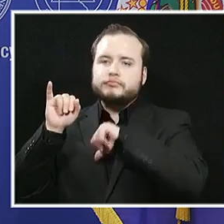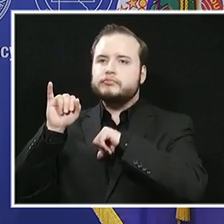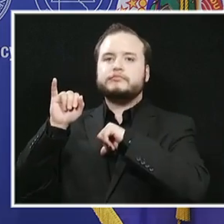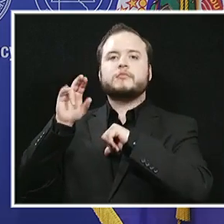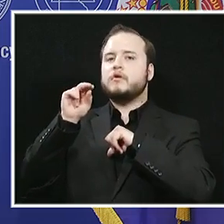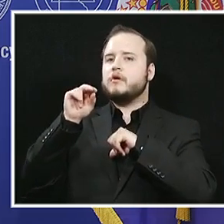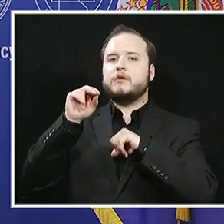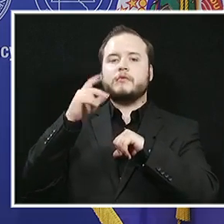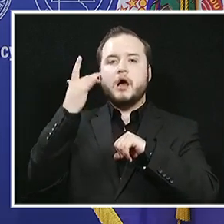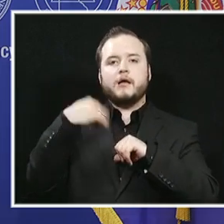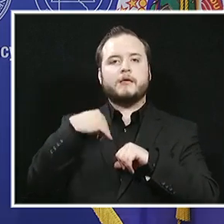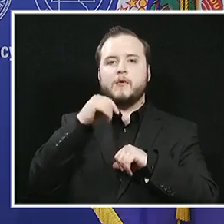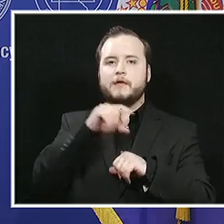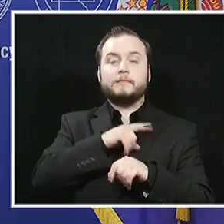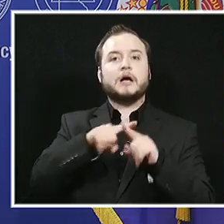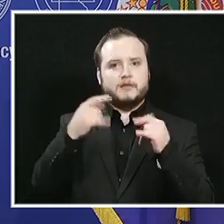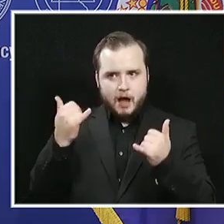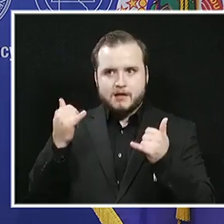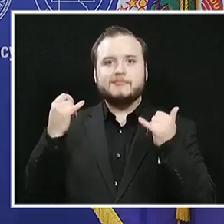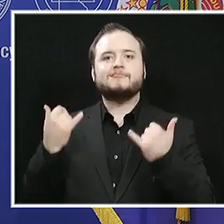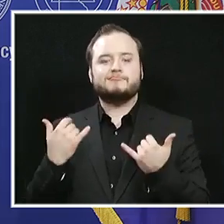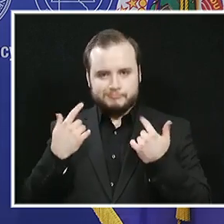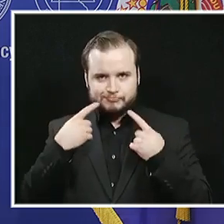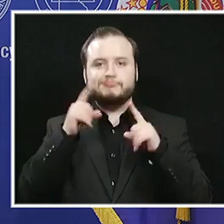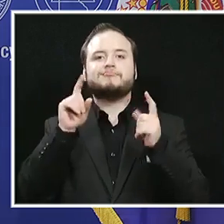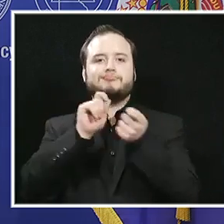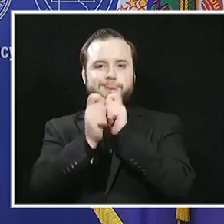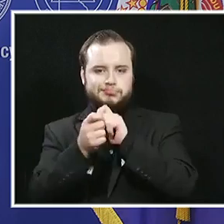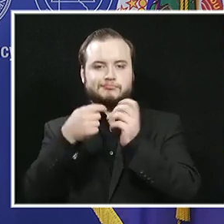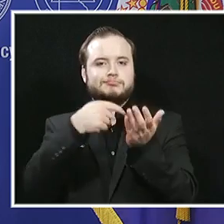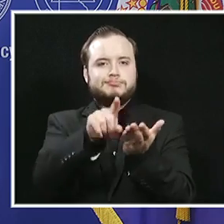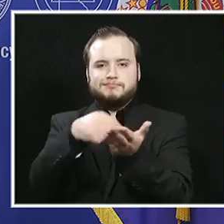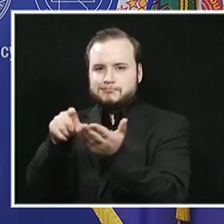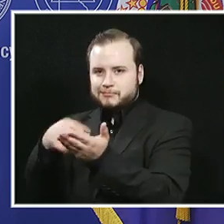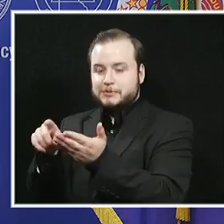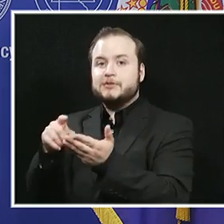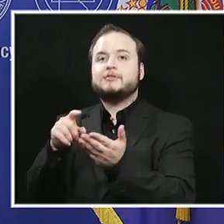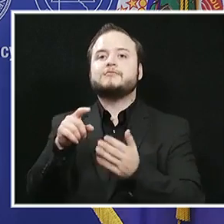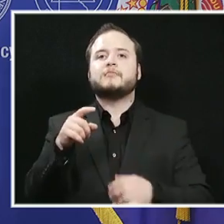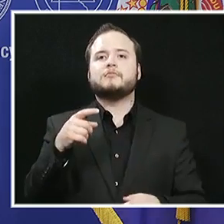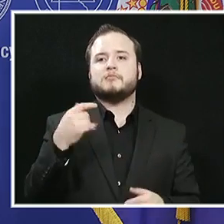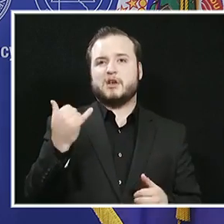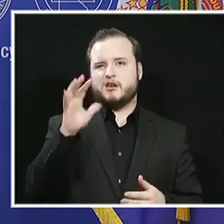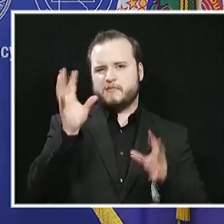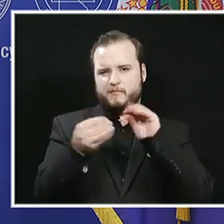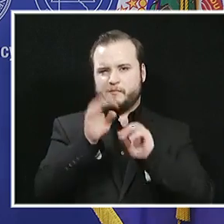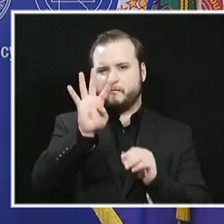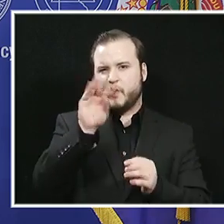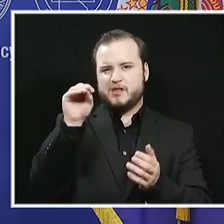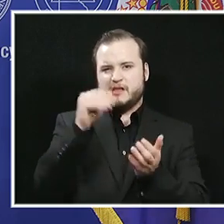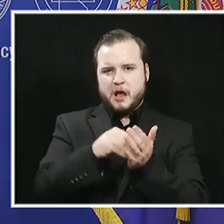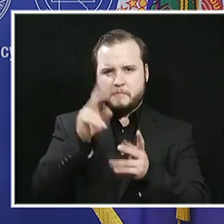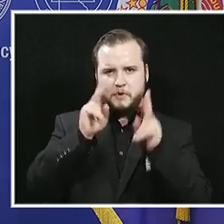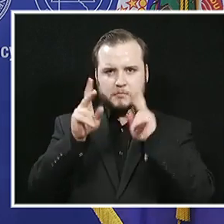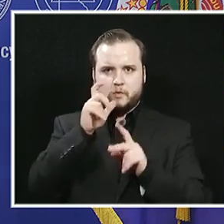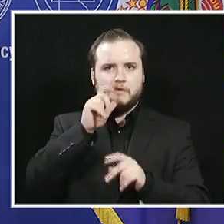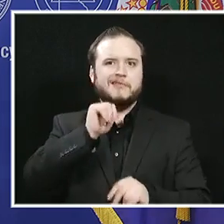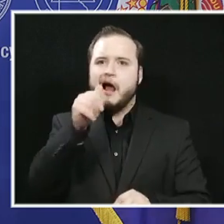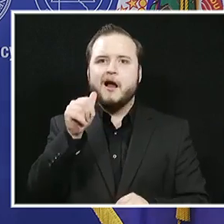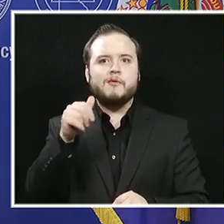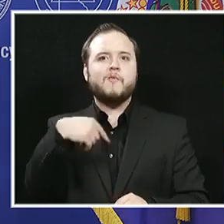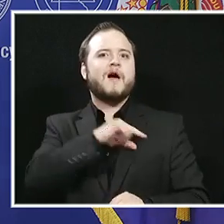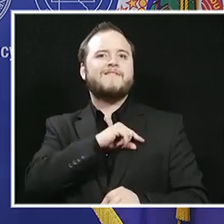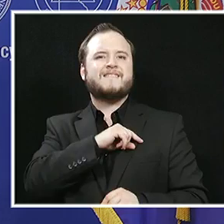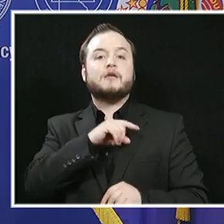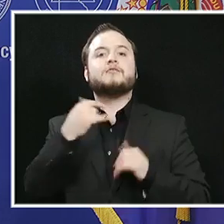40,000 Minnesotans. I'm told by the team just this morning we have about 10,000 more payments going out just today. So we're moving very carefully, methodically to get that program right.